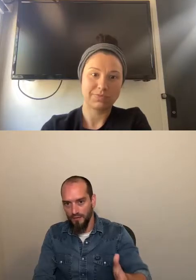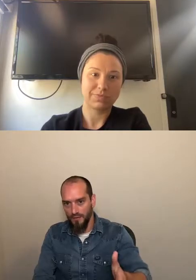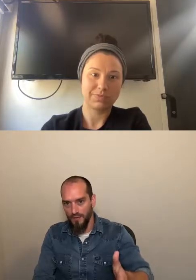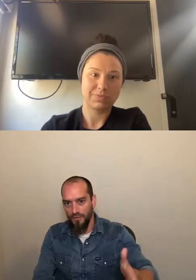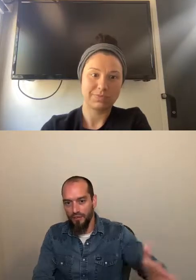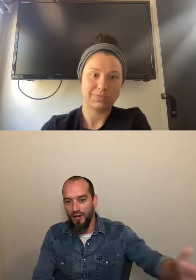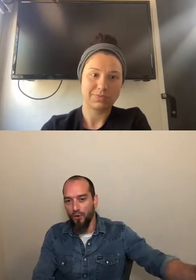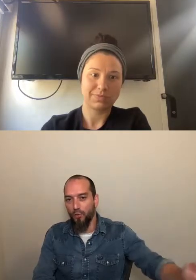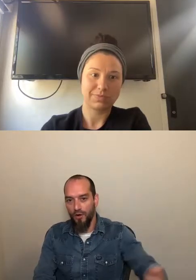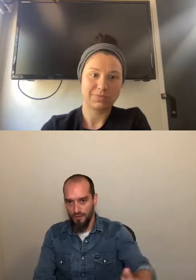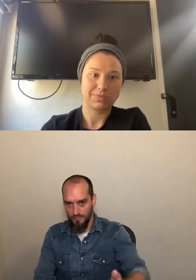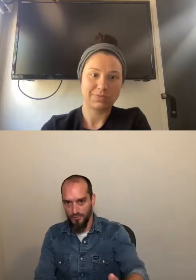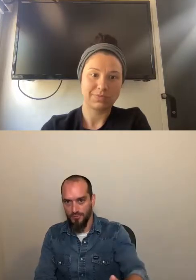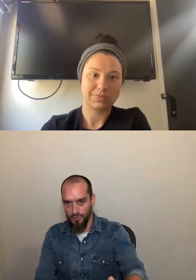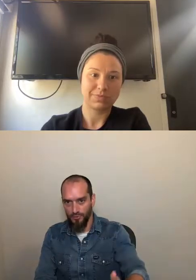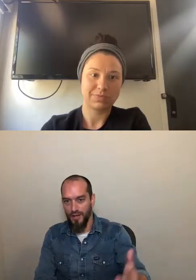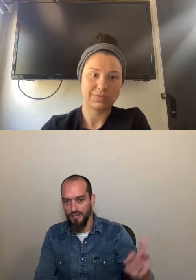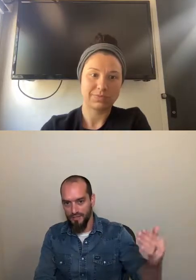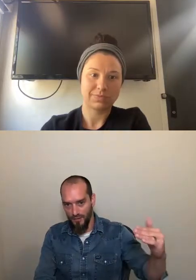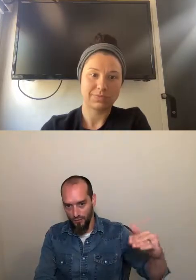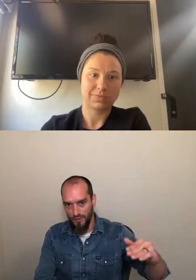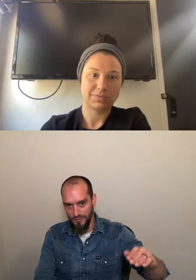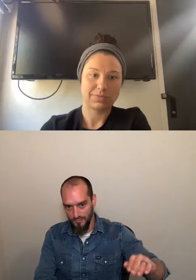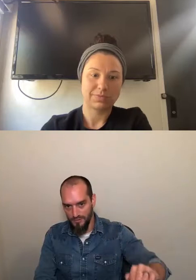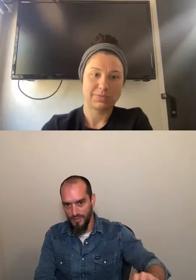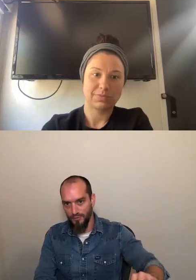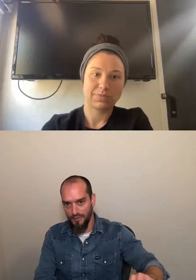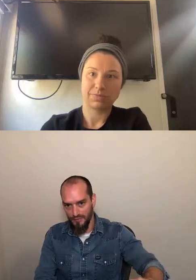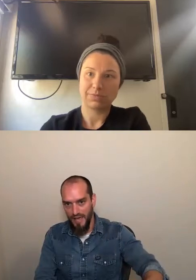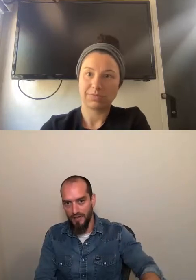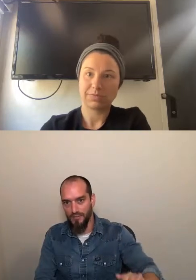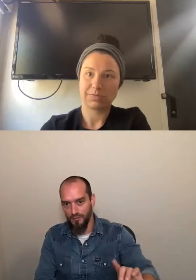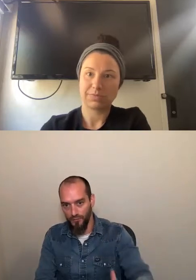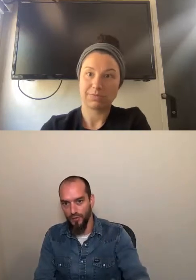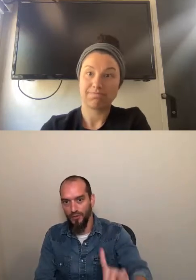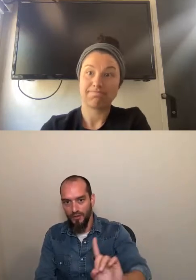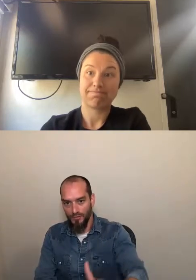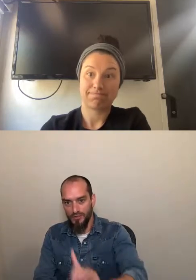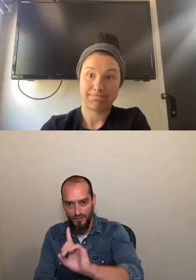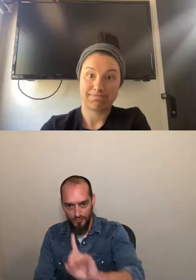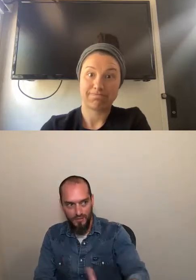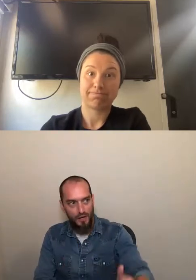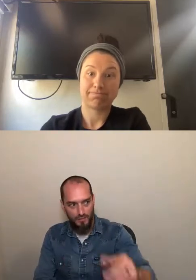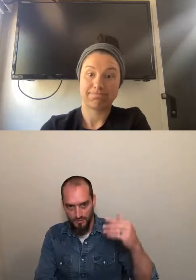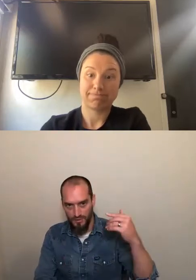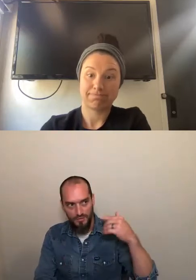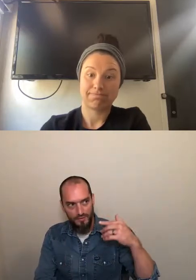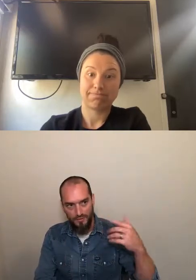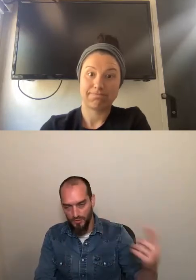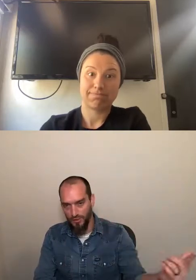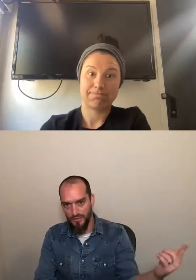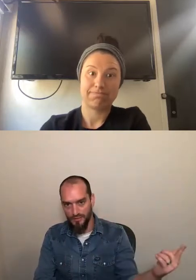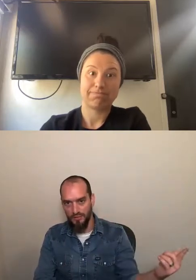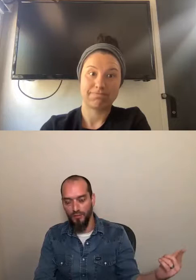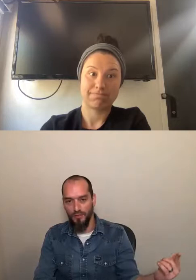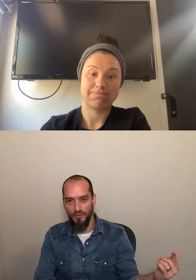meaning they don't want to progress. They want to stay with the status quo, just like those doctors that